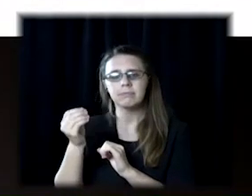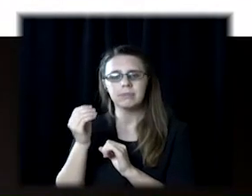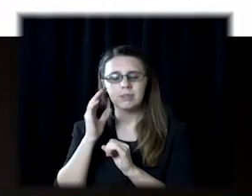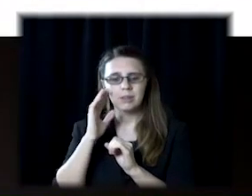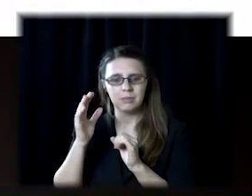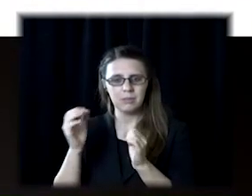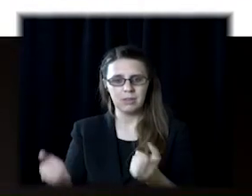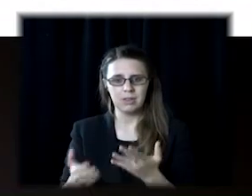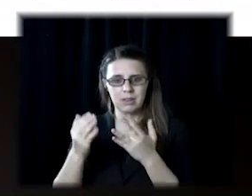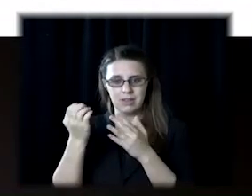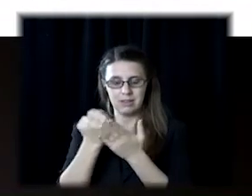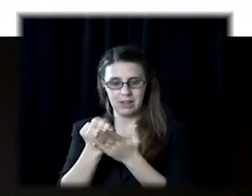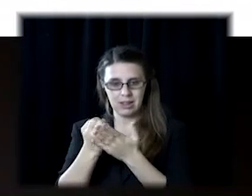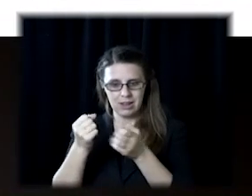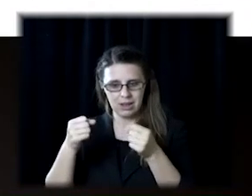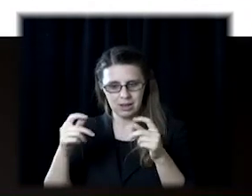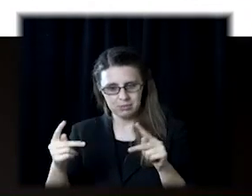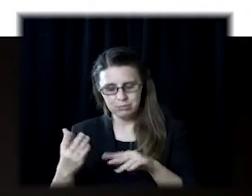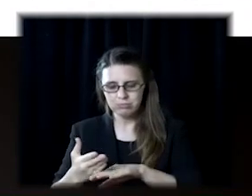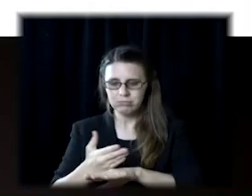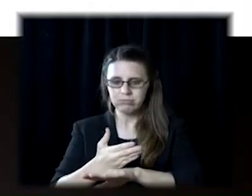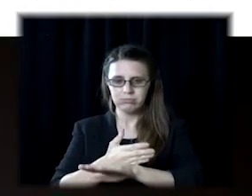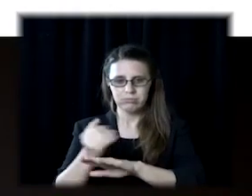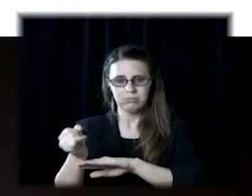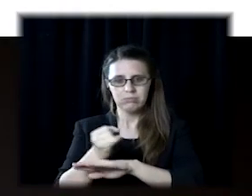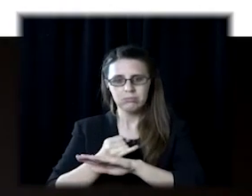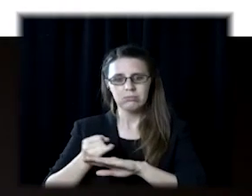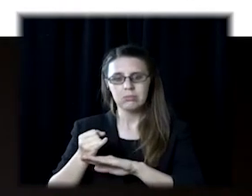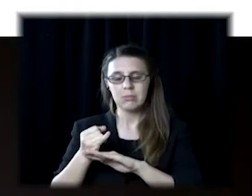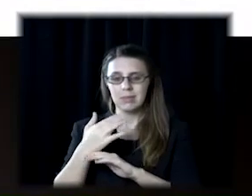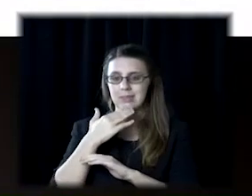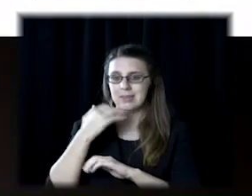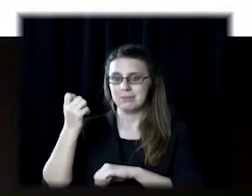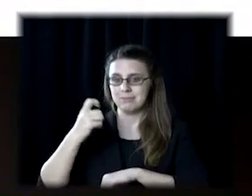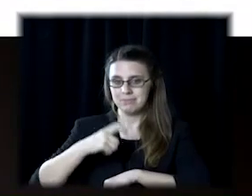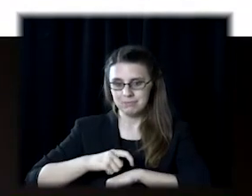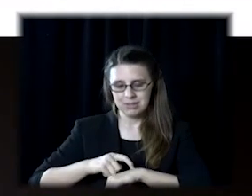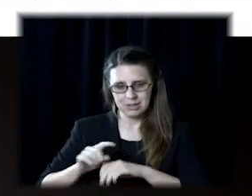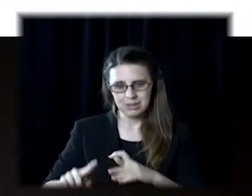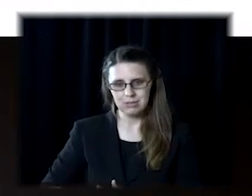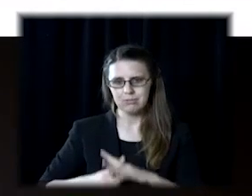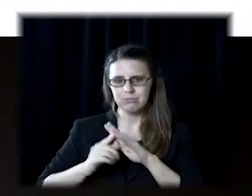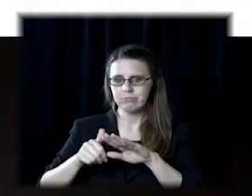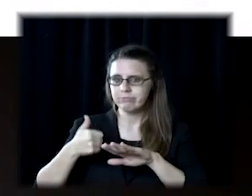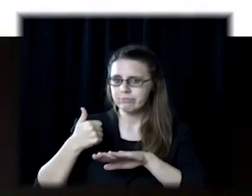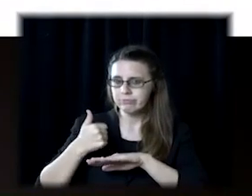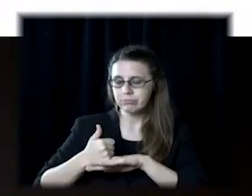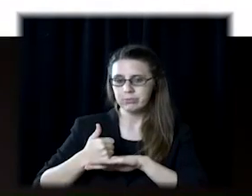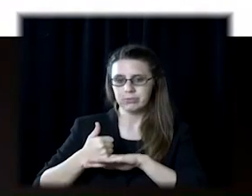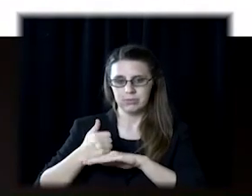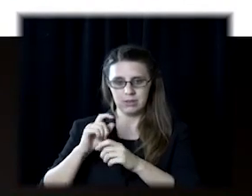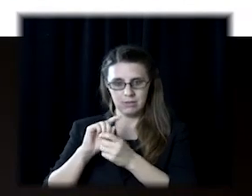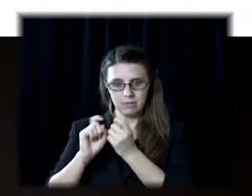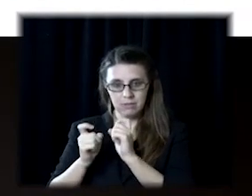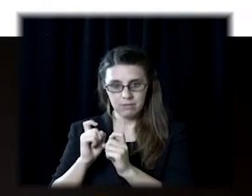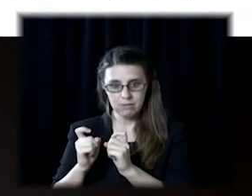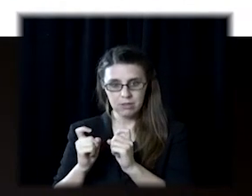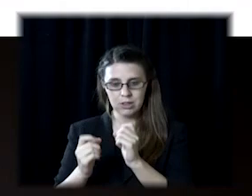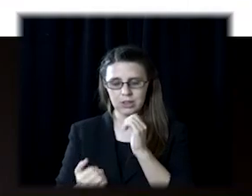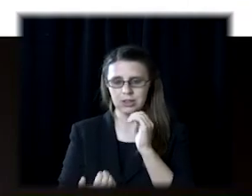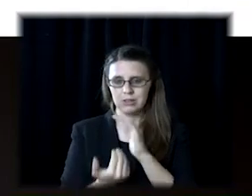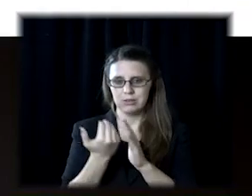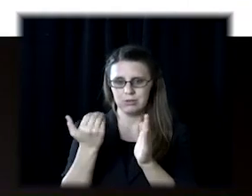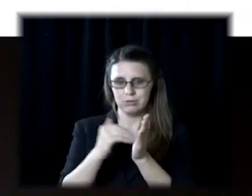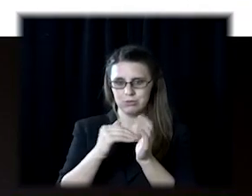economic opportunity to the island. The best time to implement these reforms and to restructure the debt is now, while Puerto Rico has